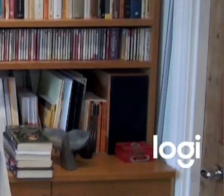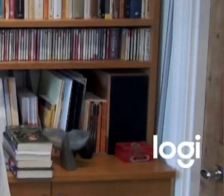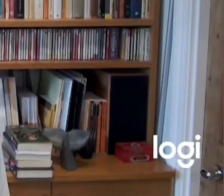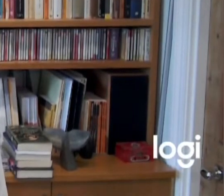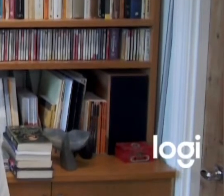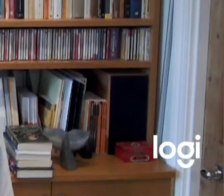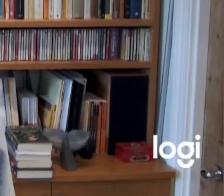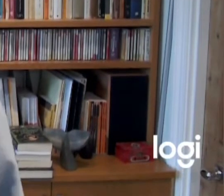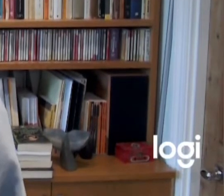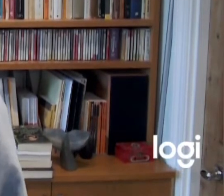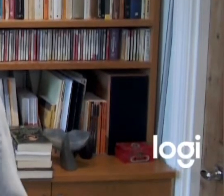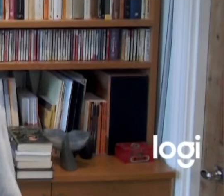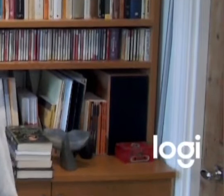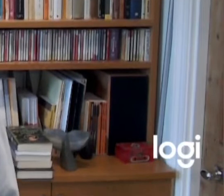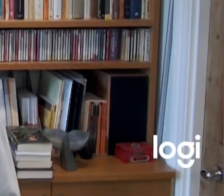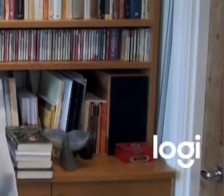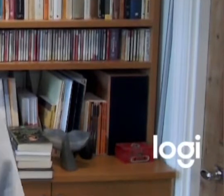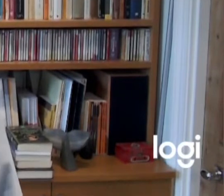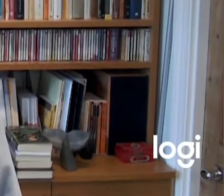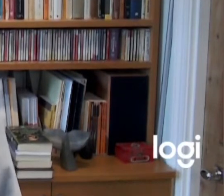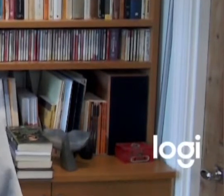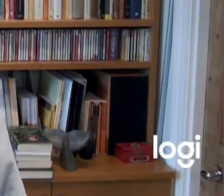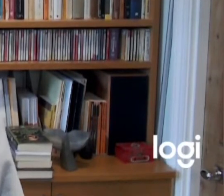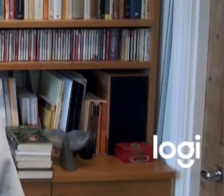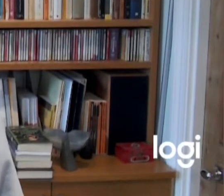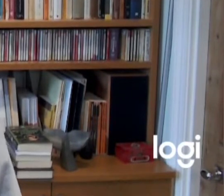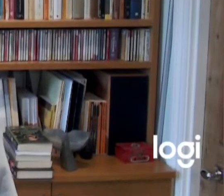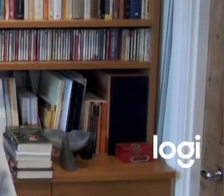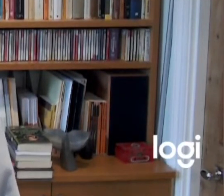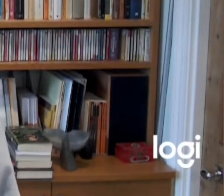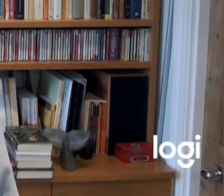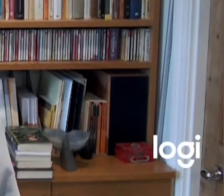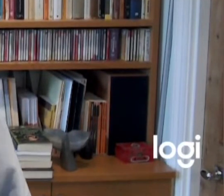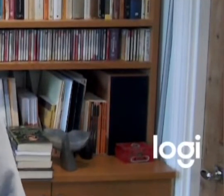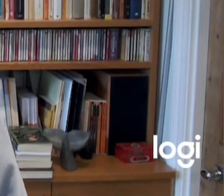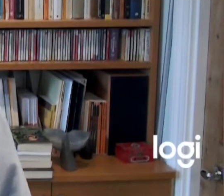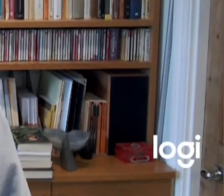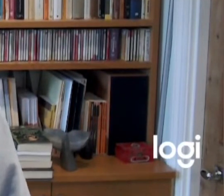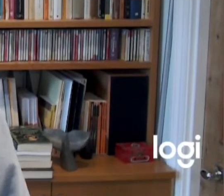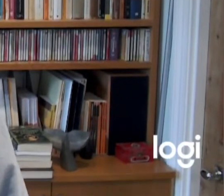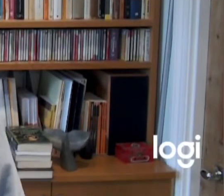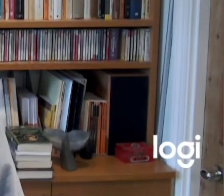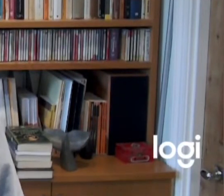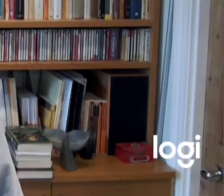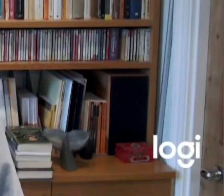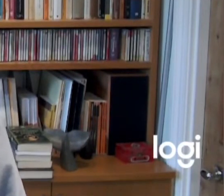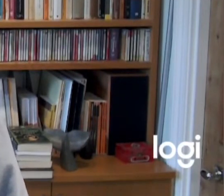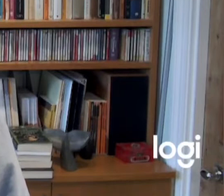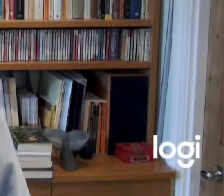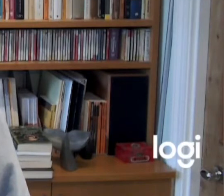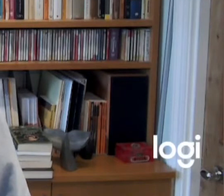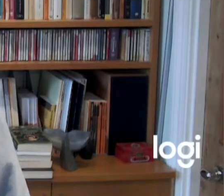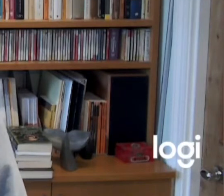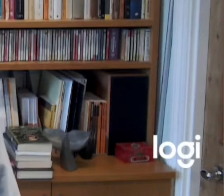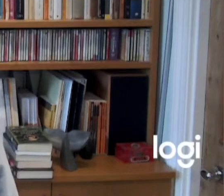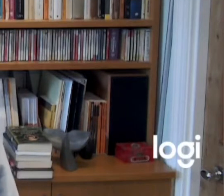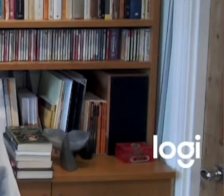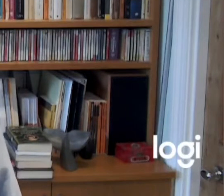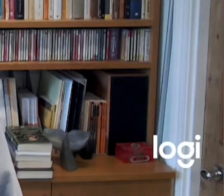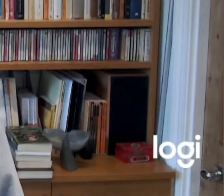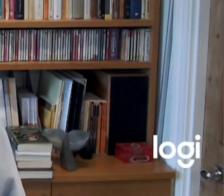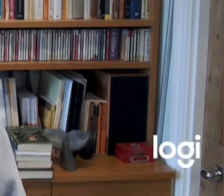want conference to do. If you want them to vote against the motion or for it or for or against a particular bit of it, tell them that right at the start,